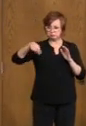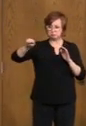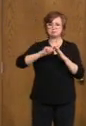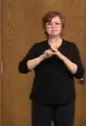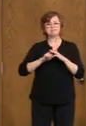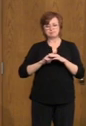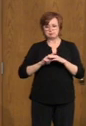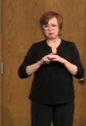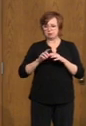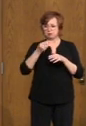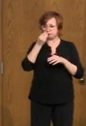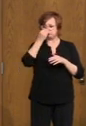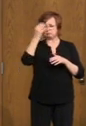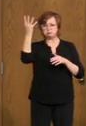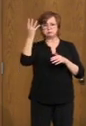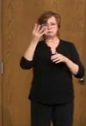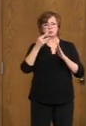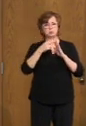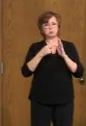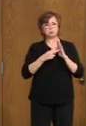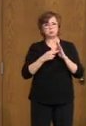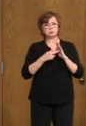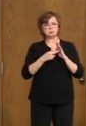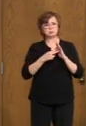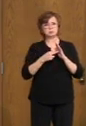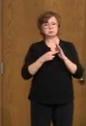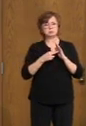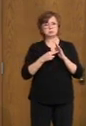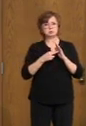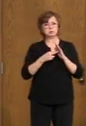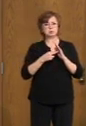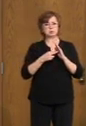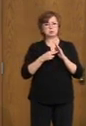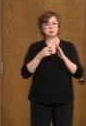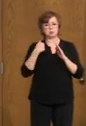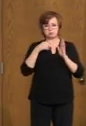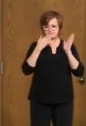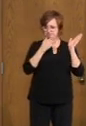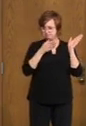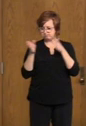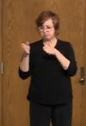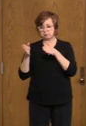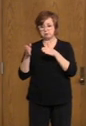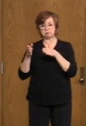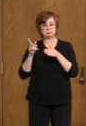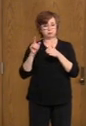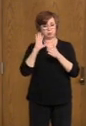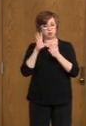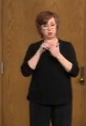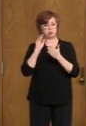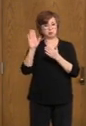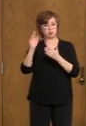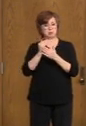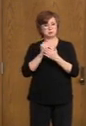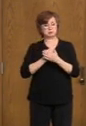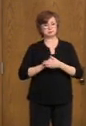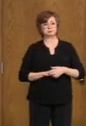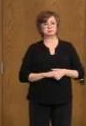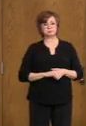individuals that are not adhering to the public health measures are going to realize what the full consequences of the punishments